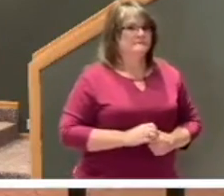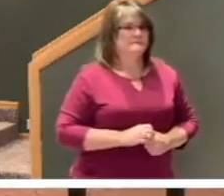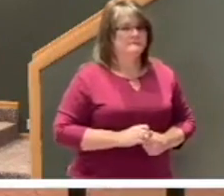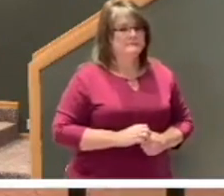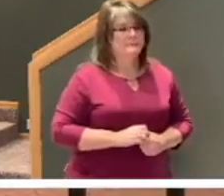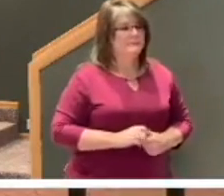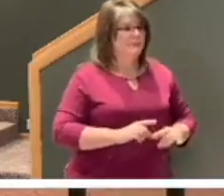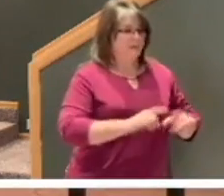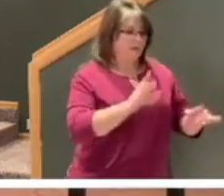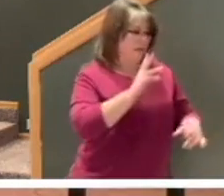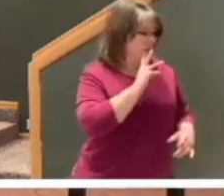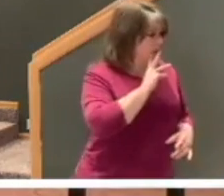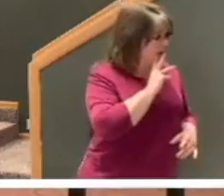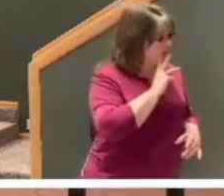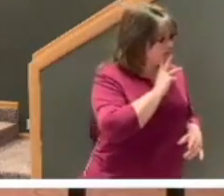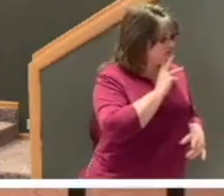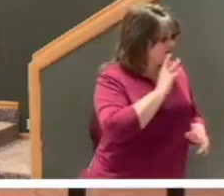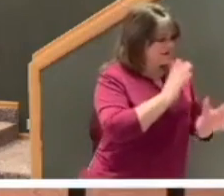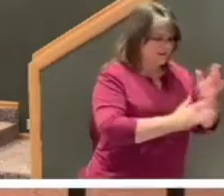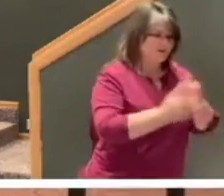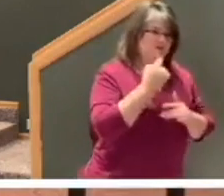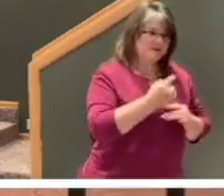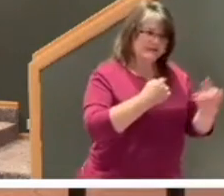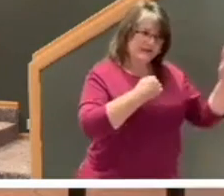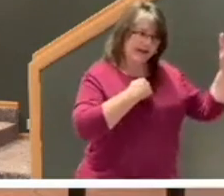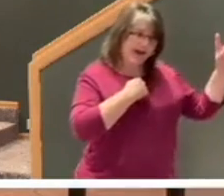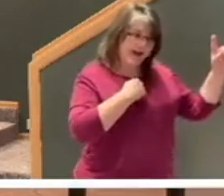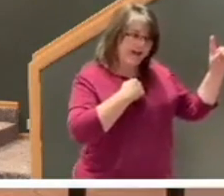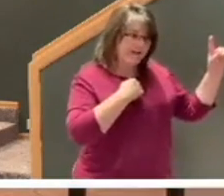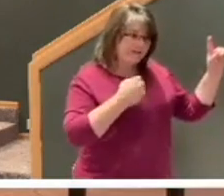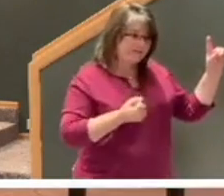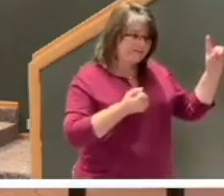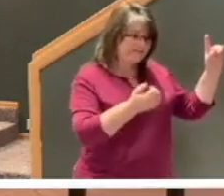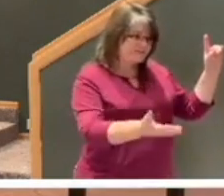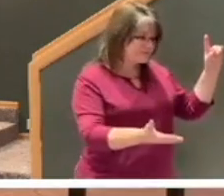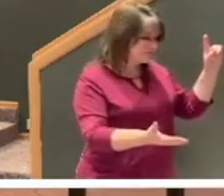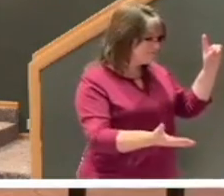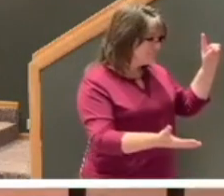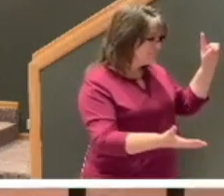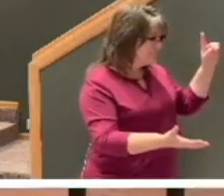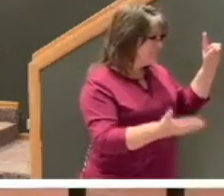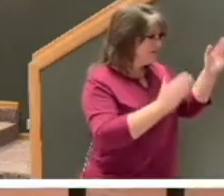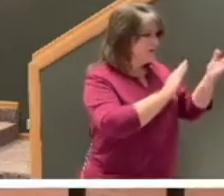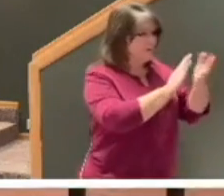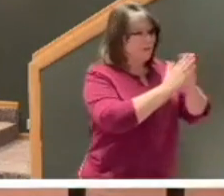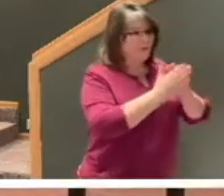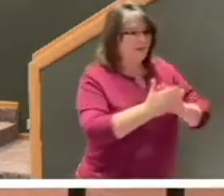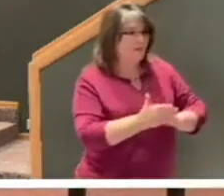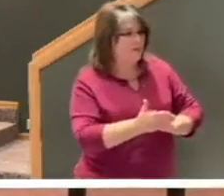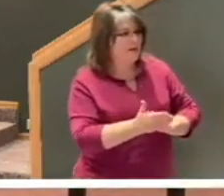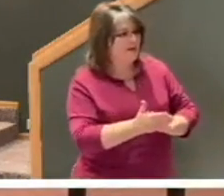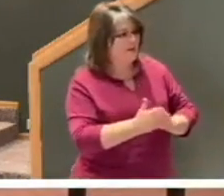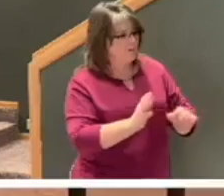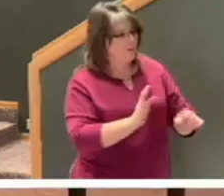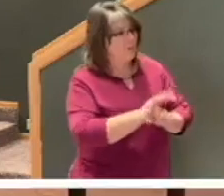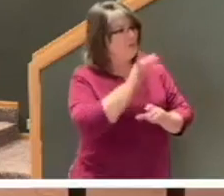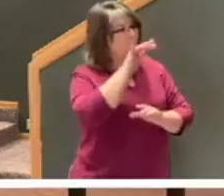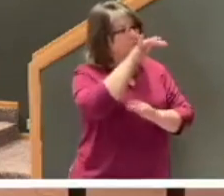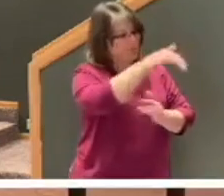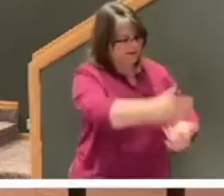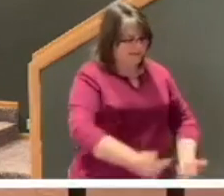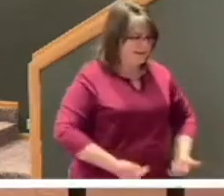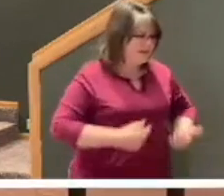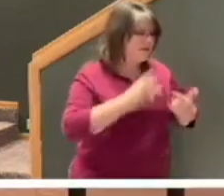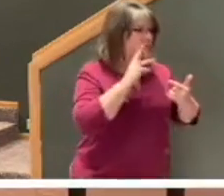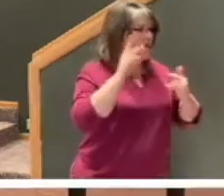But the waters, Jesus says, that I offer will become a spring of living